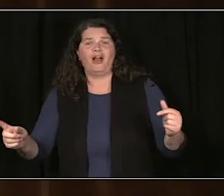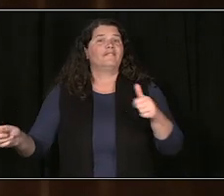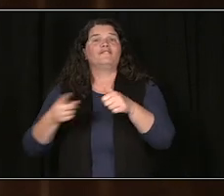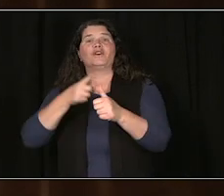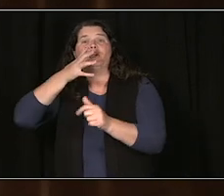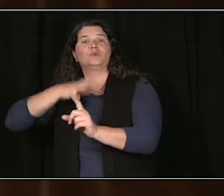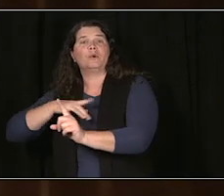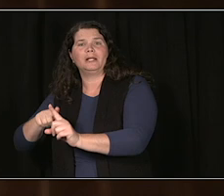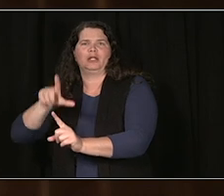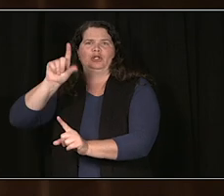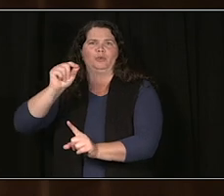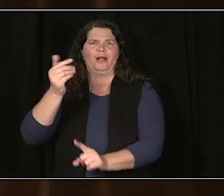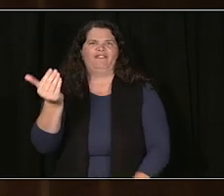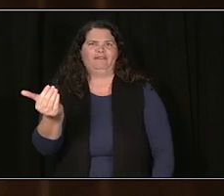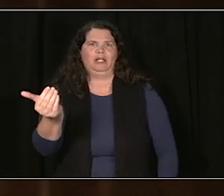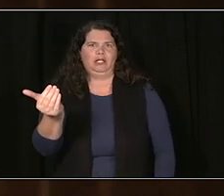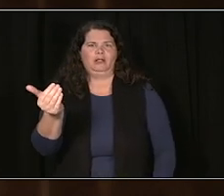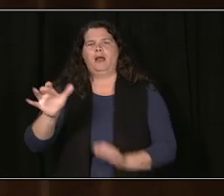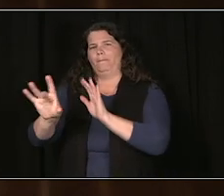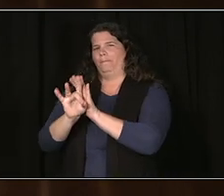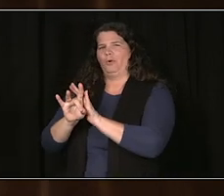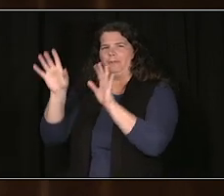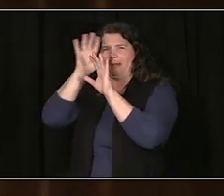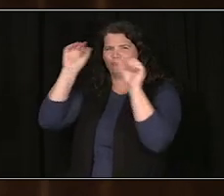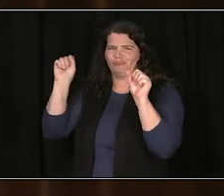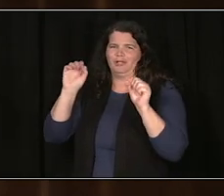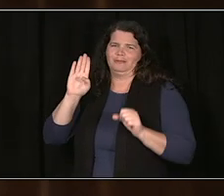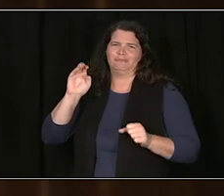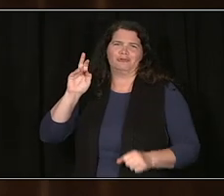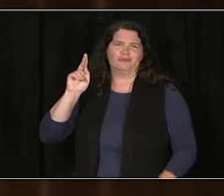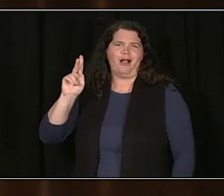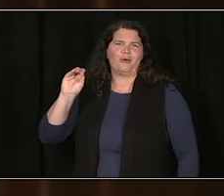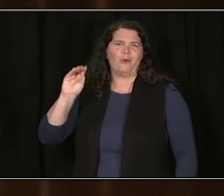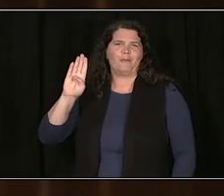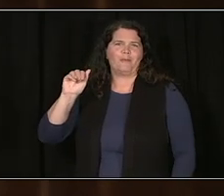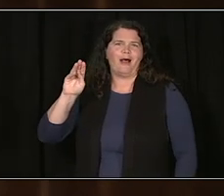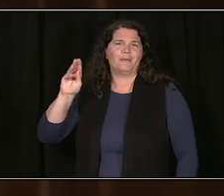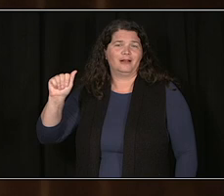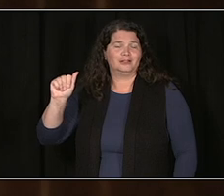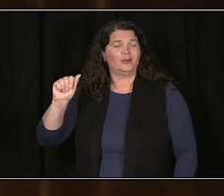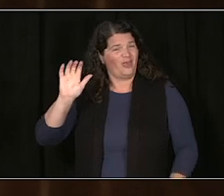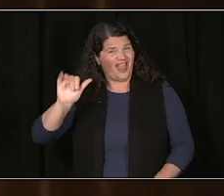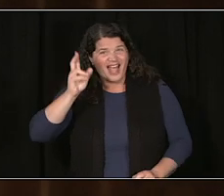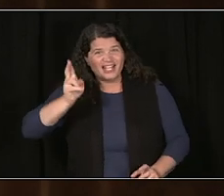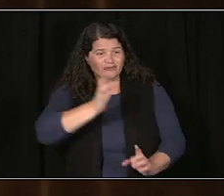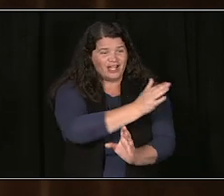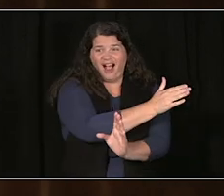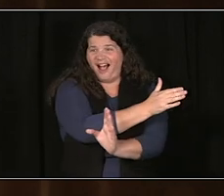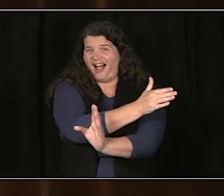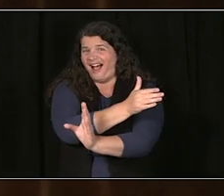2015 by then President Barack Obama. So over the course of the history of the USPTO, there